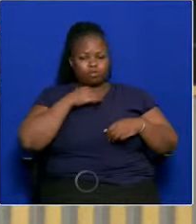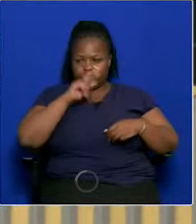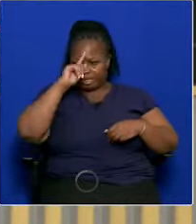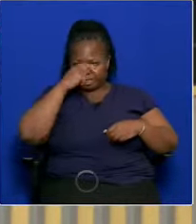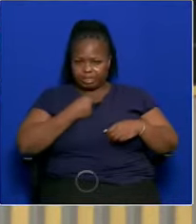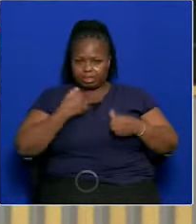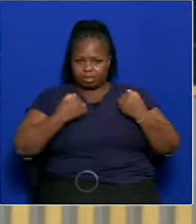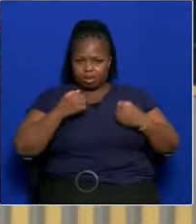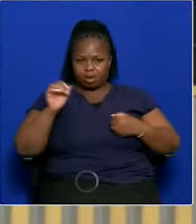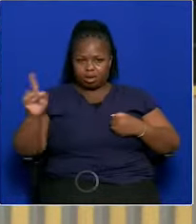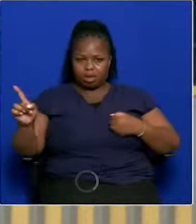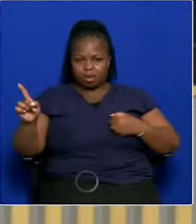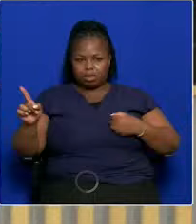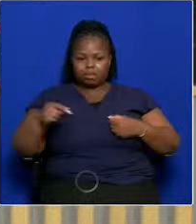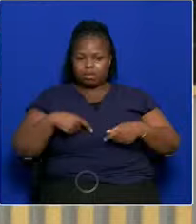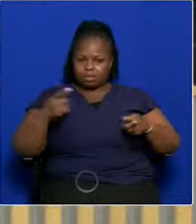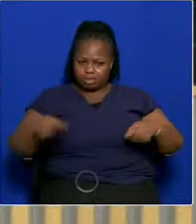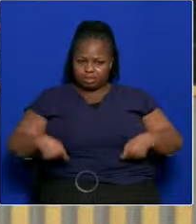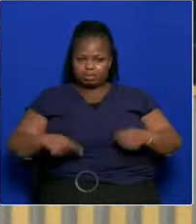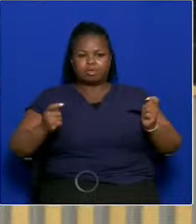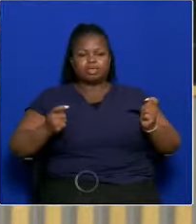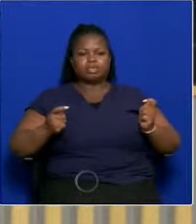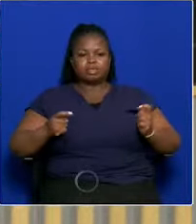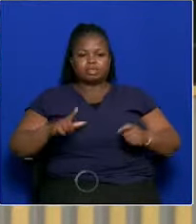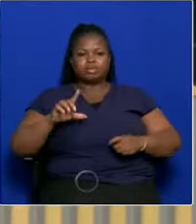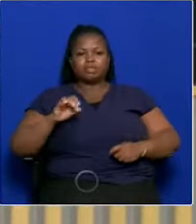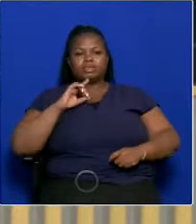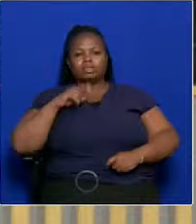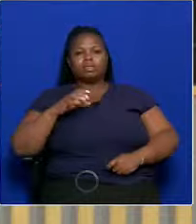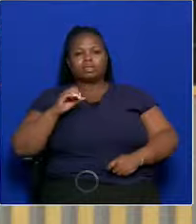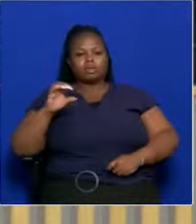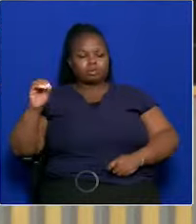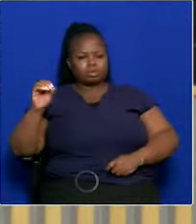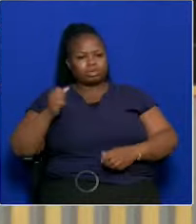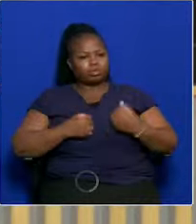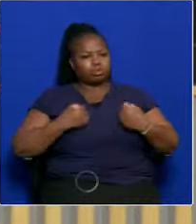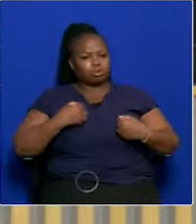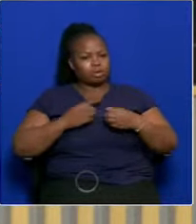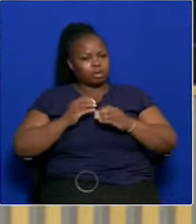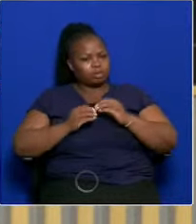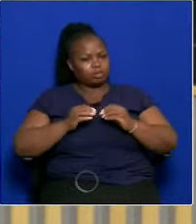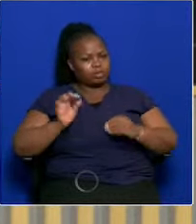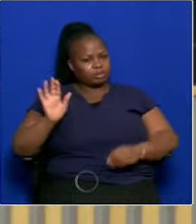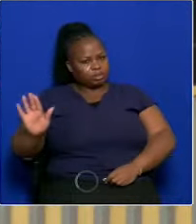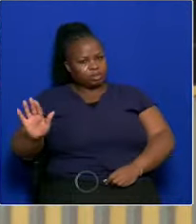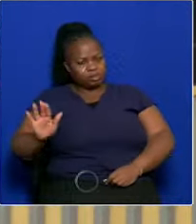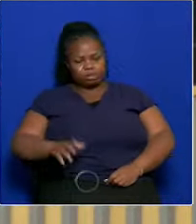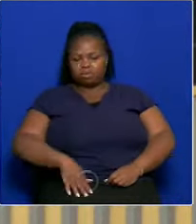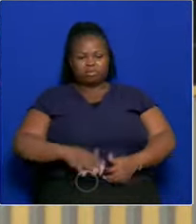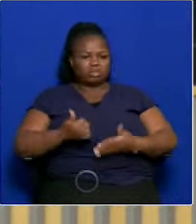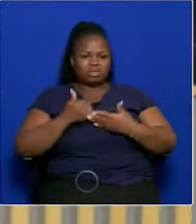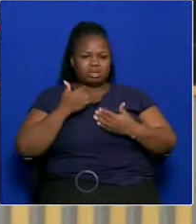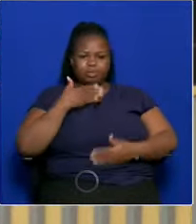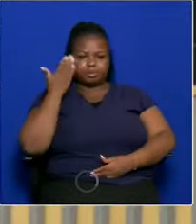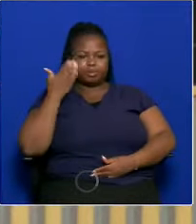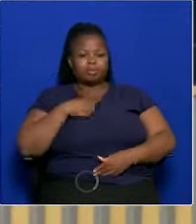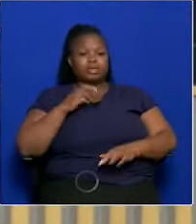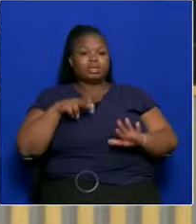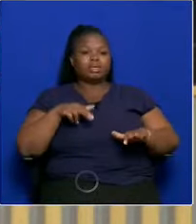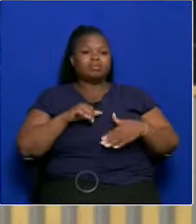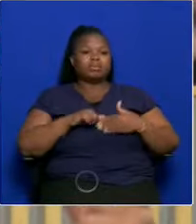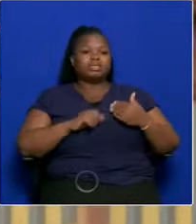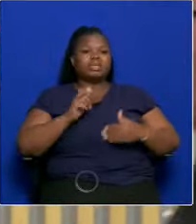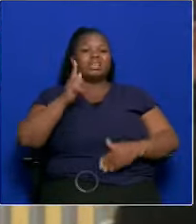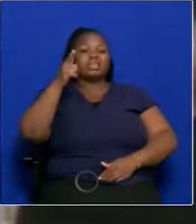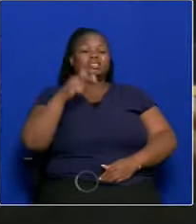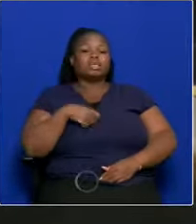he spent 70,000 fixing his vehicle. It doesn't assist 18 months later to say to us,